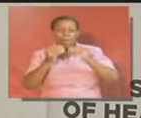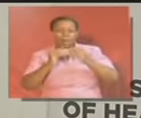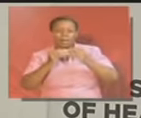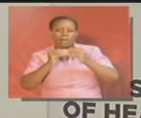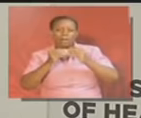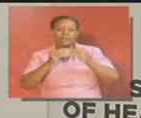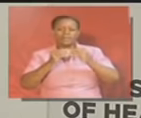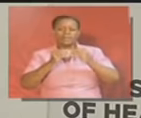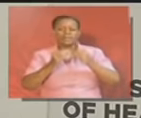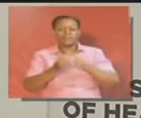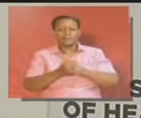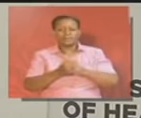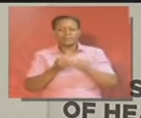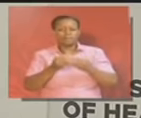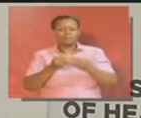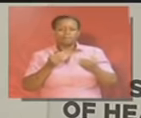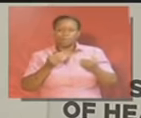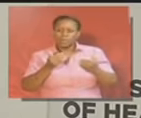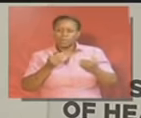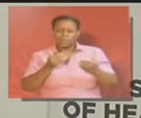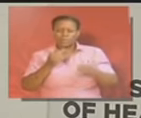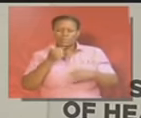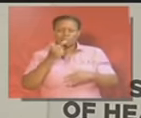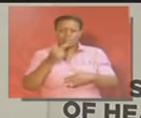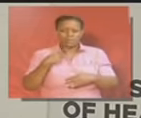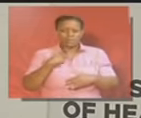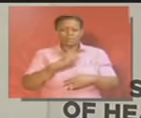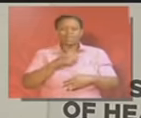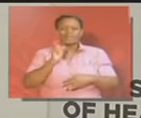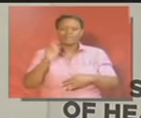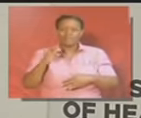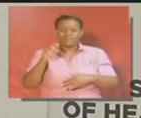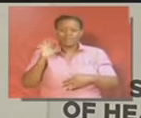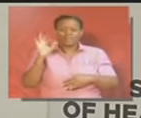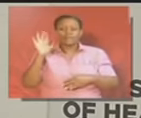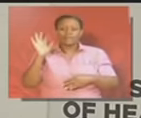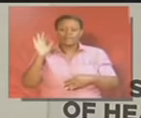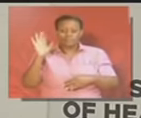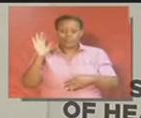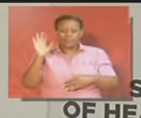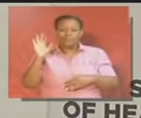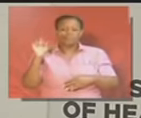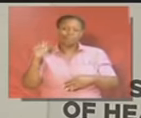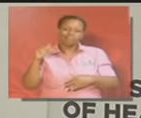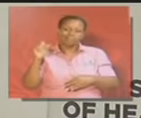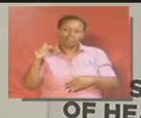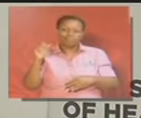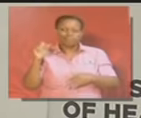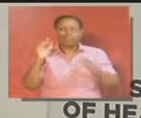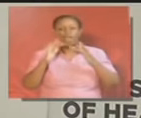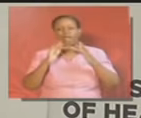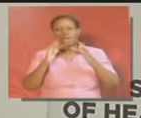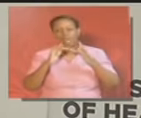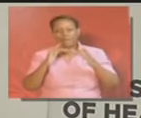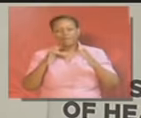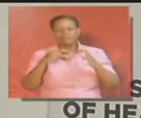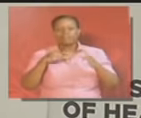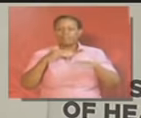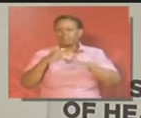we've used Facebook as a medium. We've reached out to community and staff also through